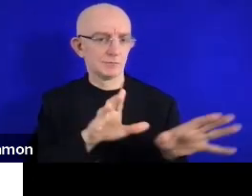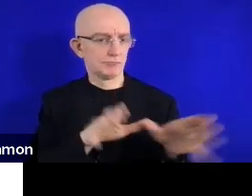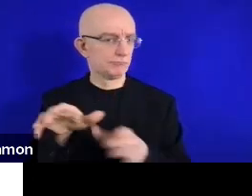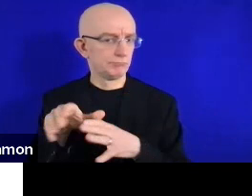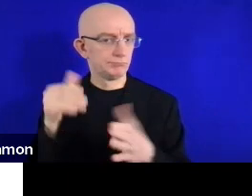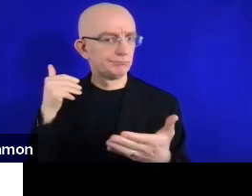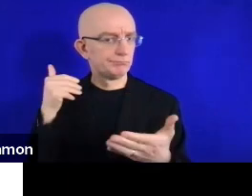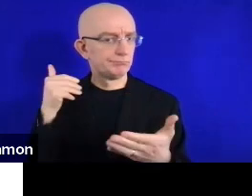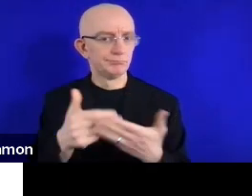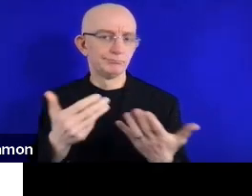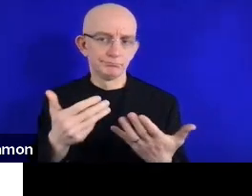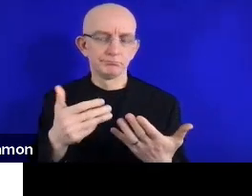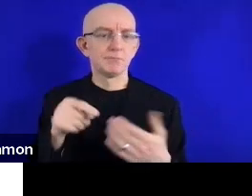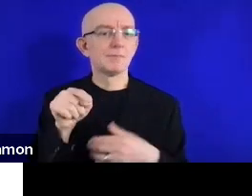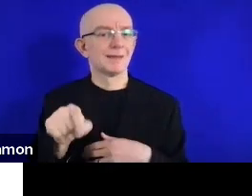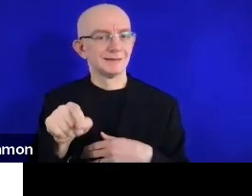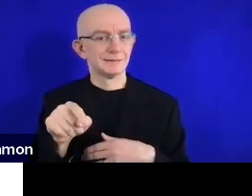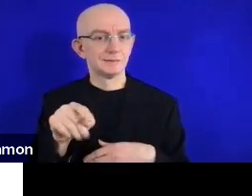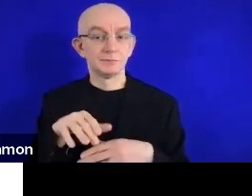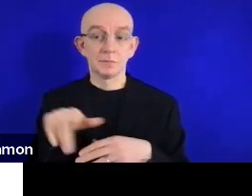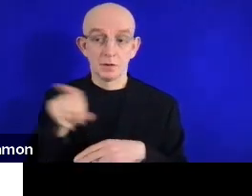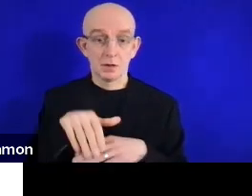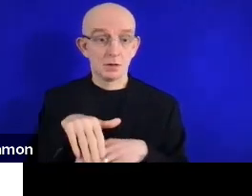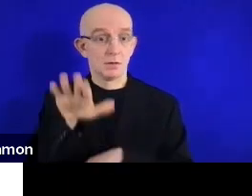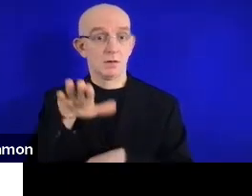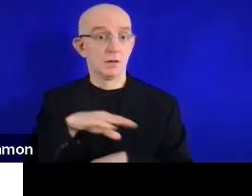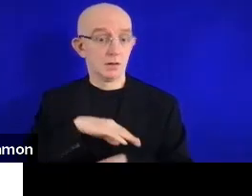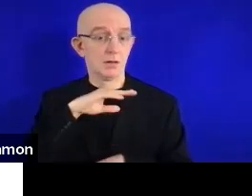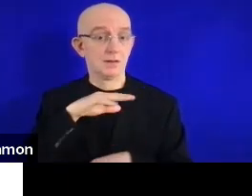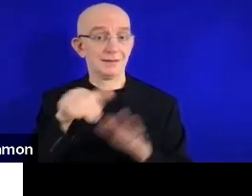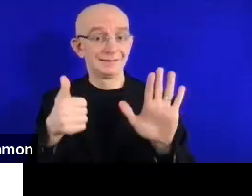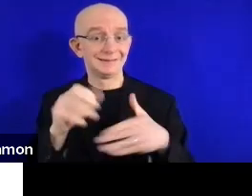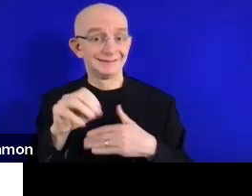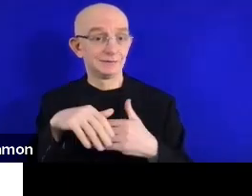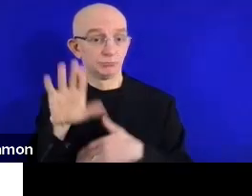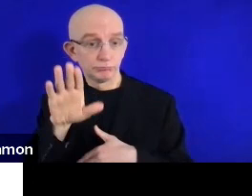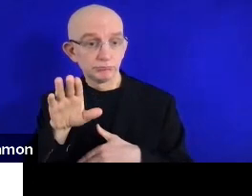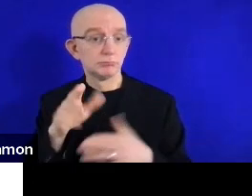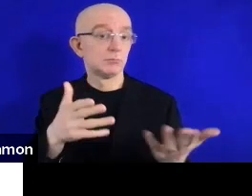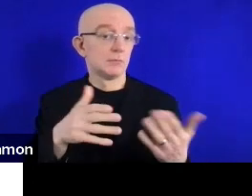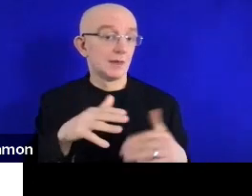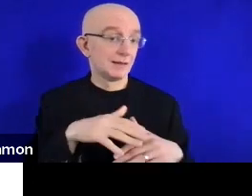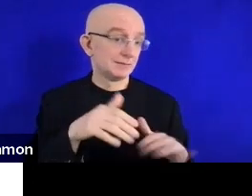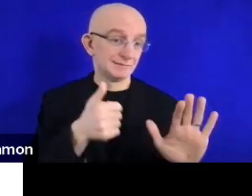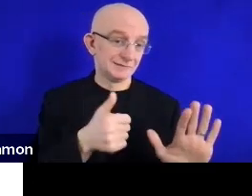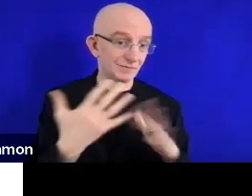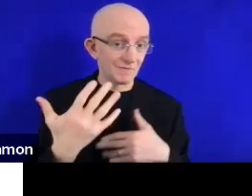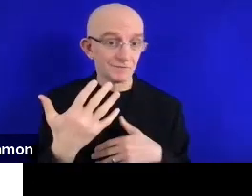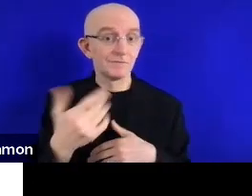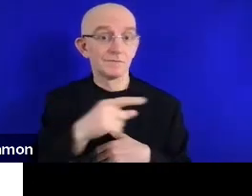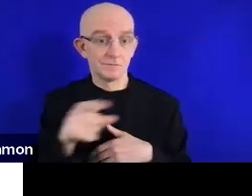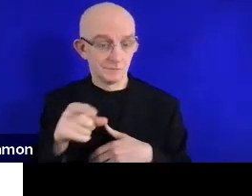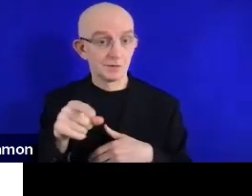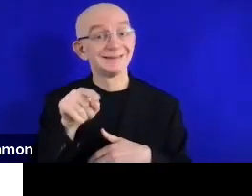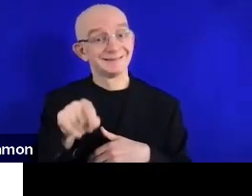The program started in 2010, and the grant was later rolled out